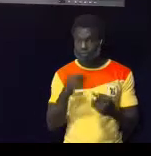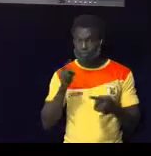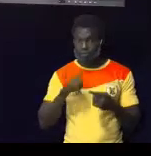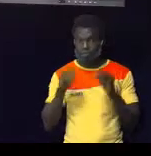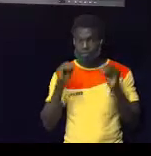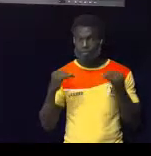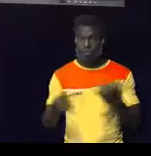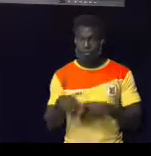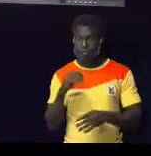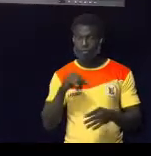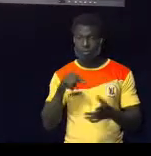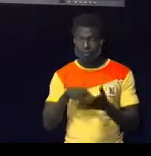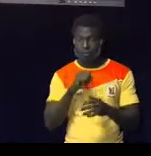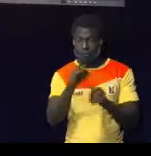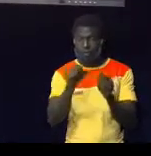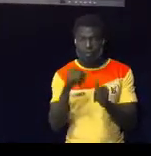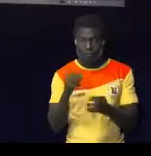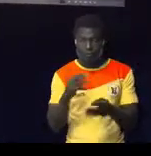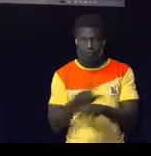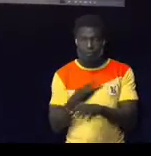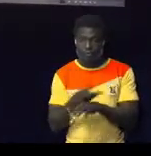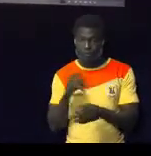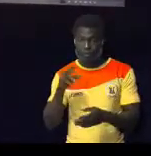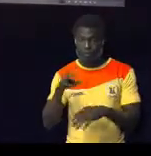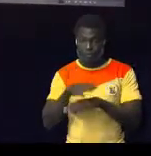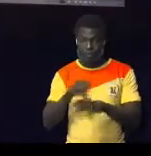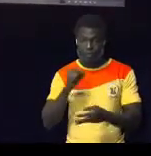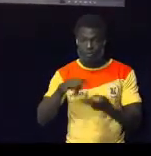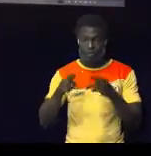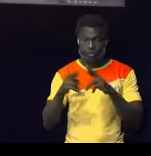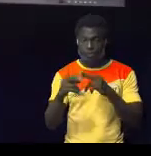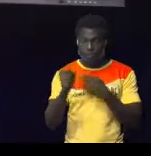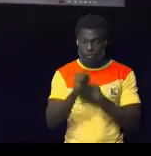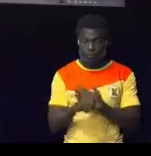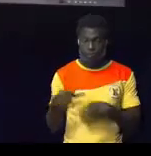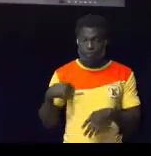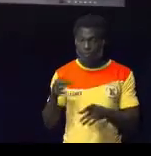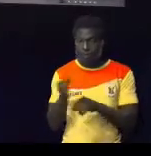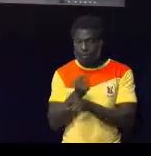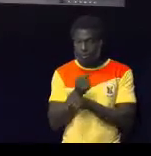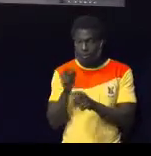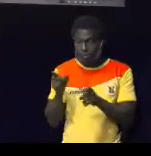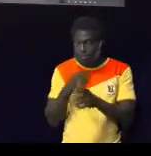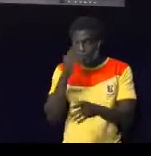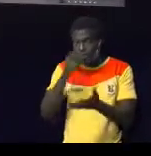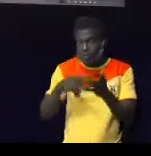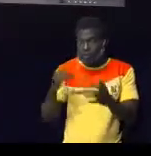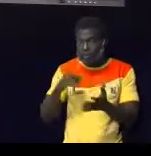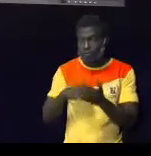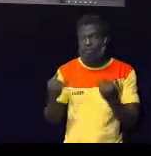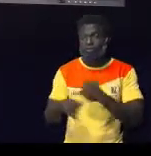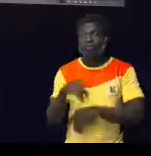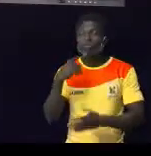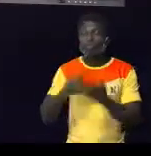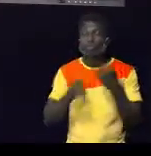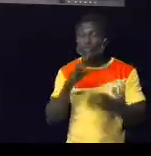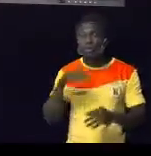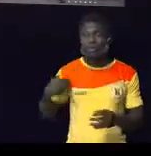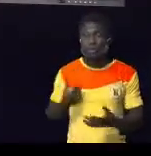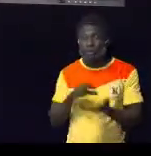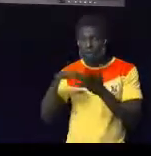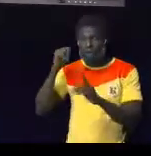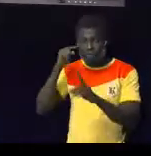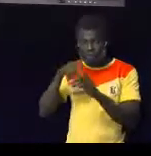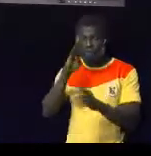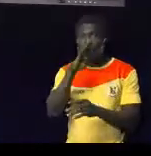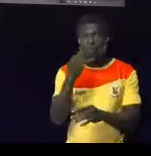is an aspect of mathematics called relationships or proportion. We'll take the first part of it today. So what are our learning